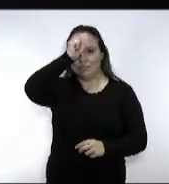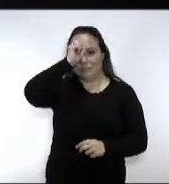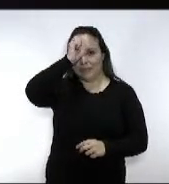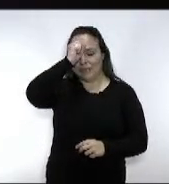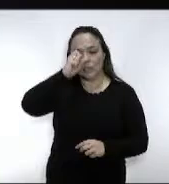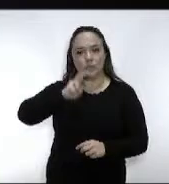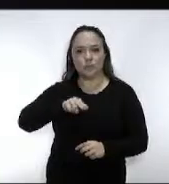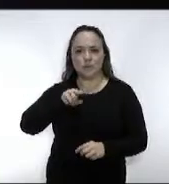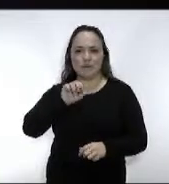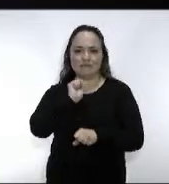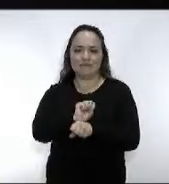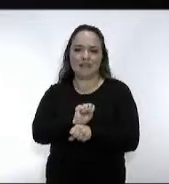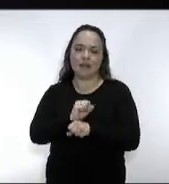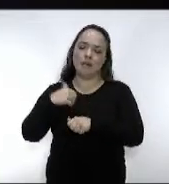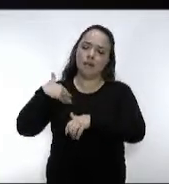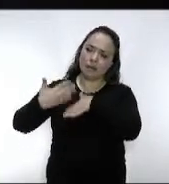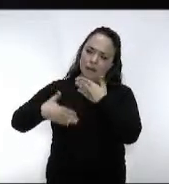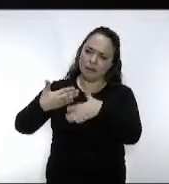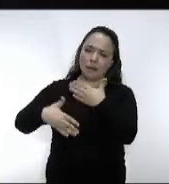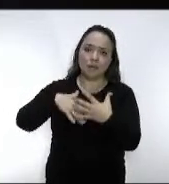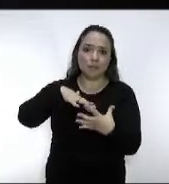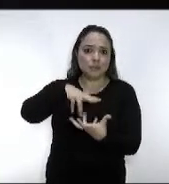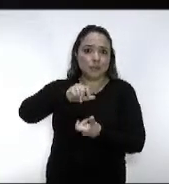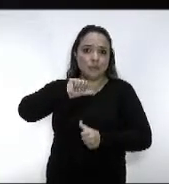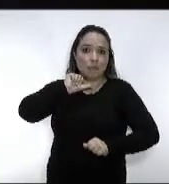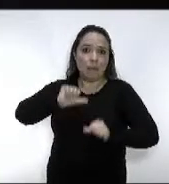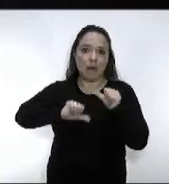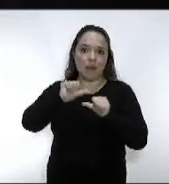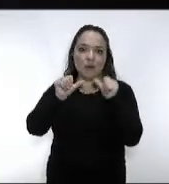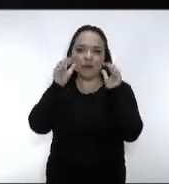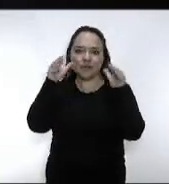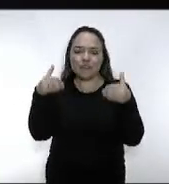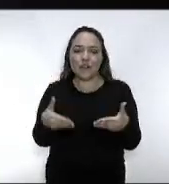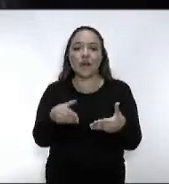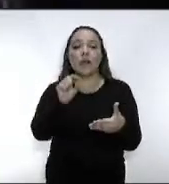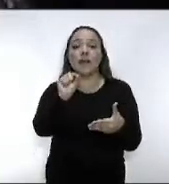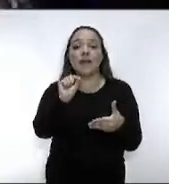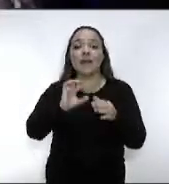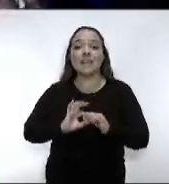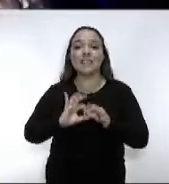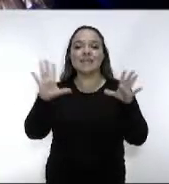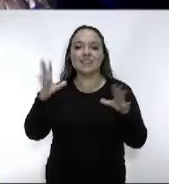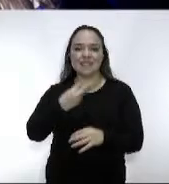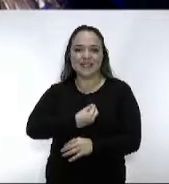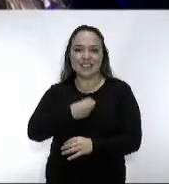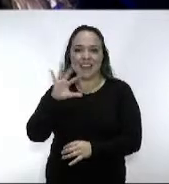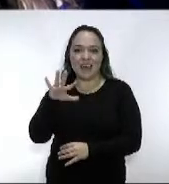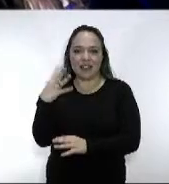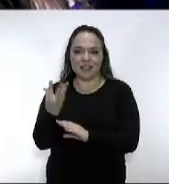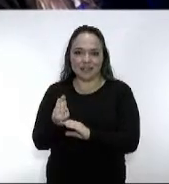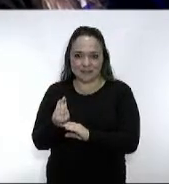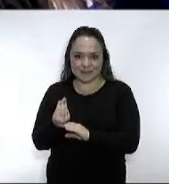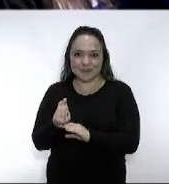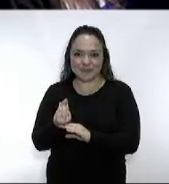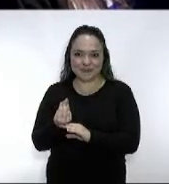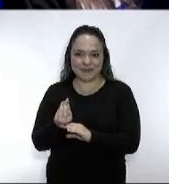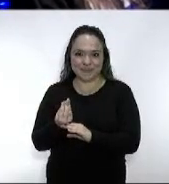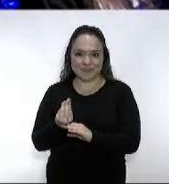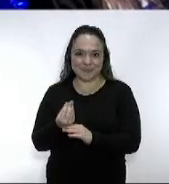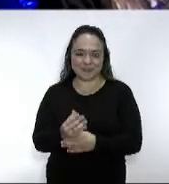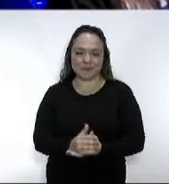in constant changes. And it's exactly the curriculum focused in liberal arts that we have